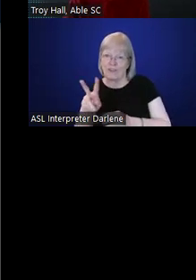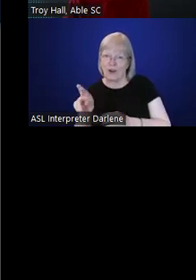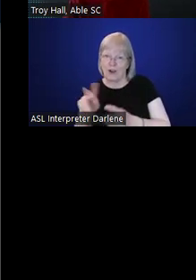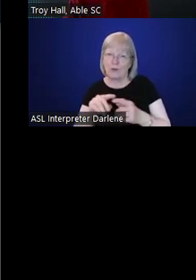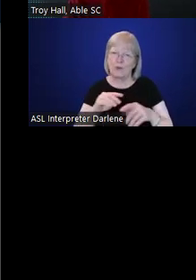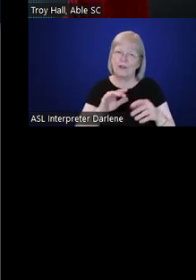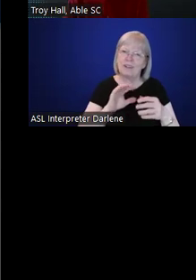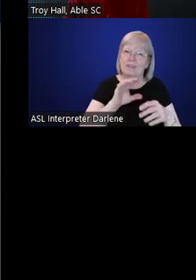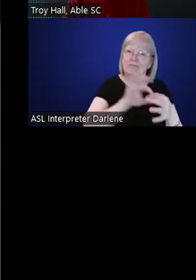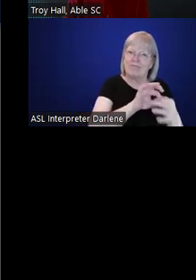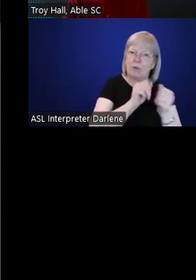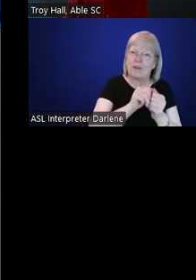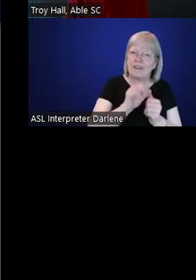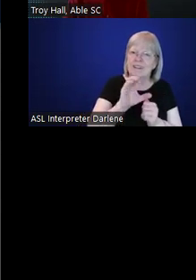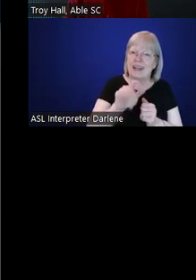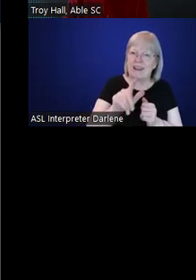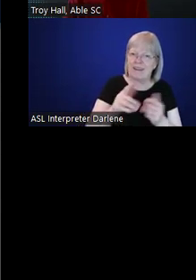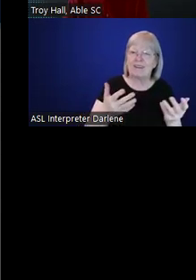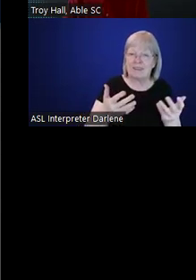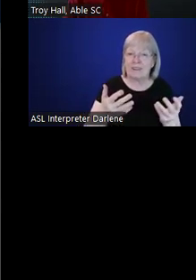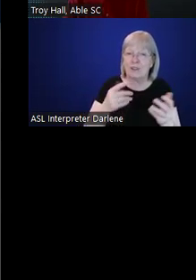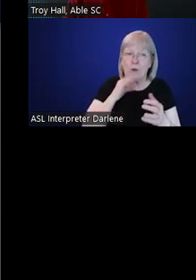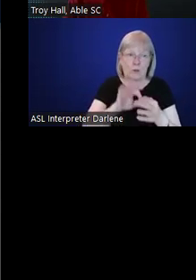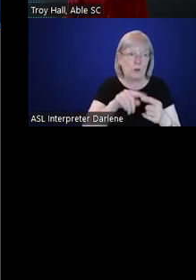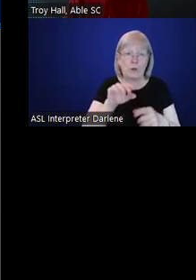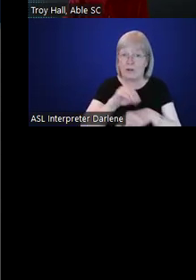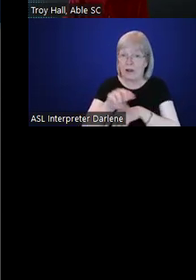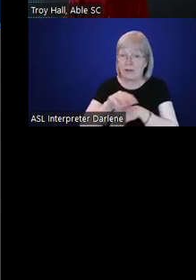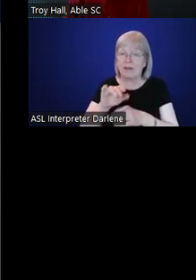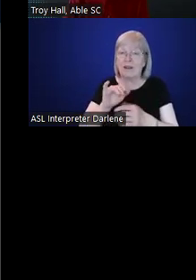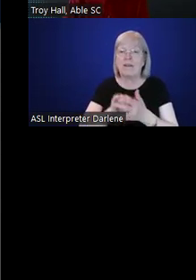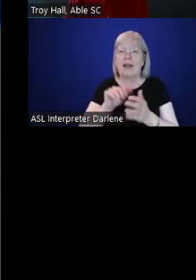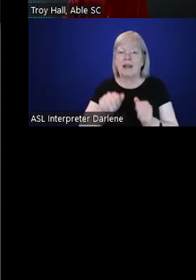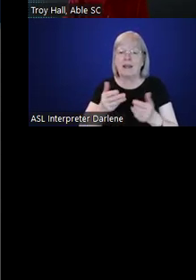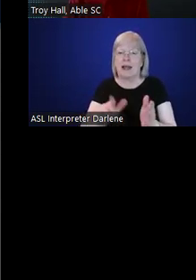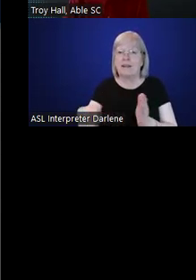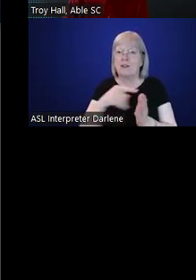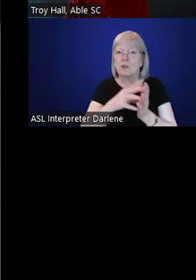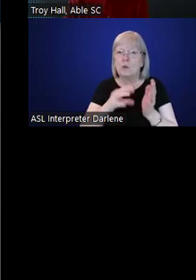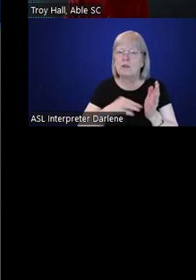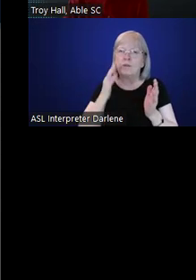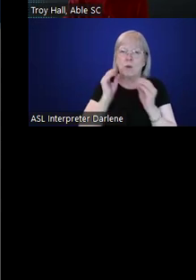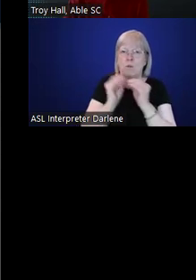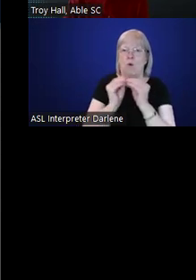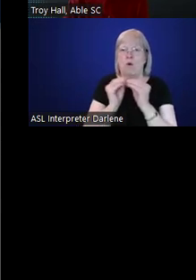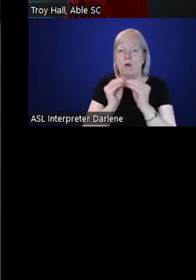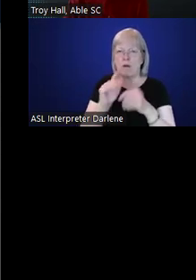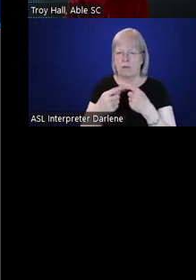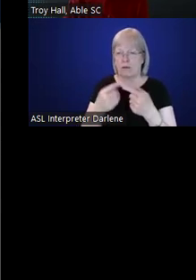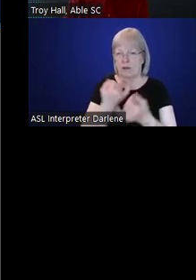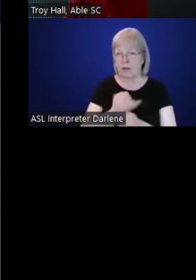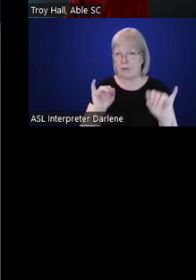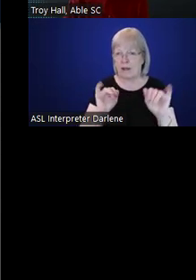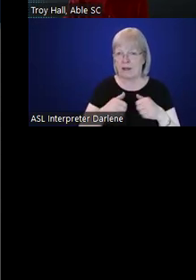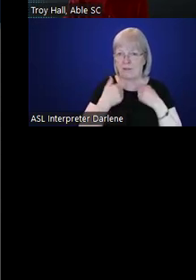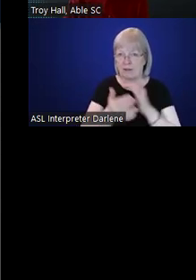career counseling, Centers for Independent Living can provide consumers with that independent living skills, which is going to help them